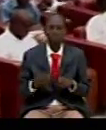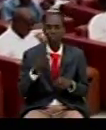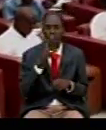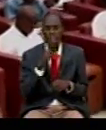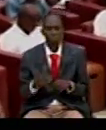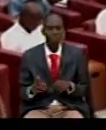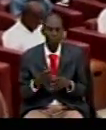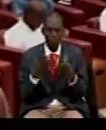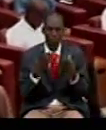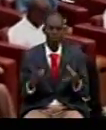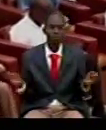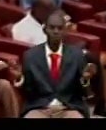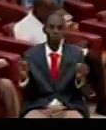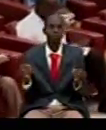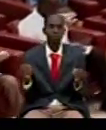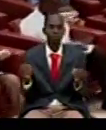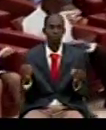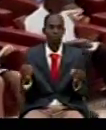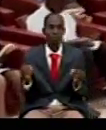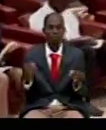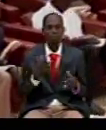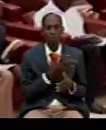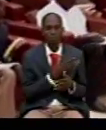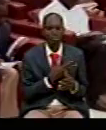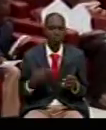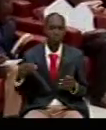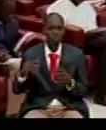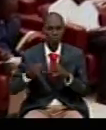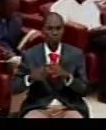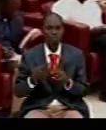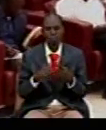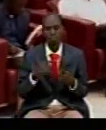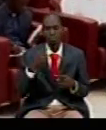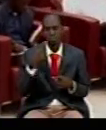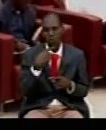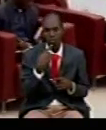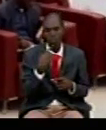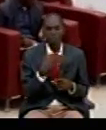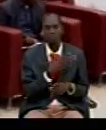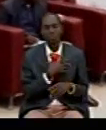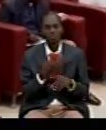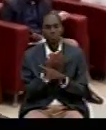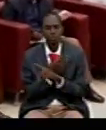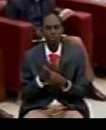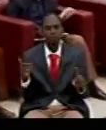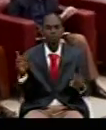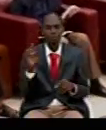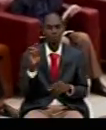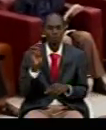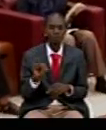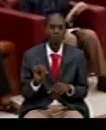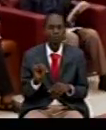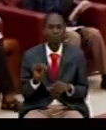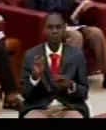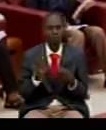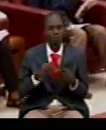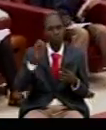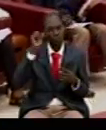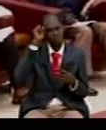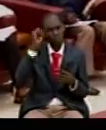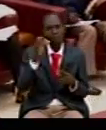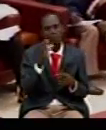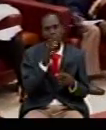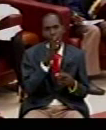solved. And began to speak and delivered him to his